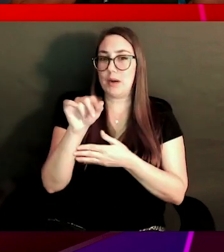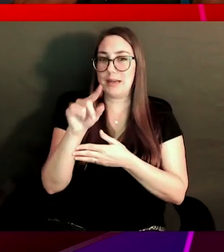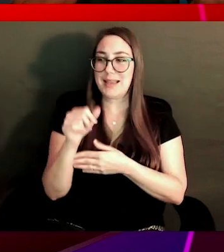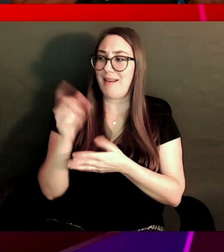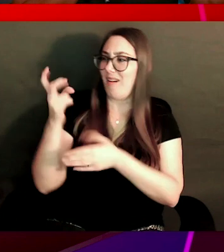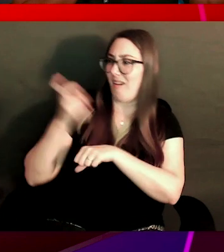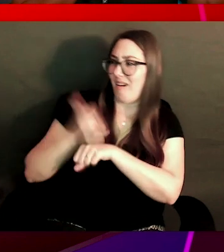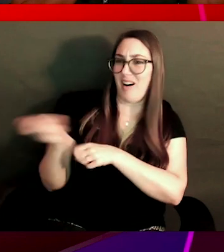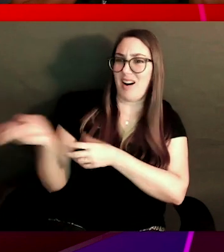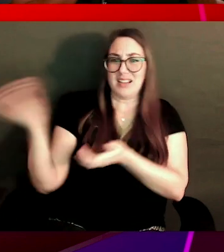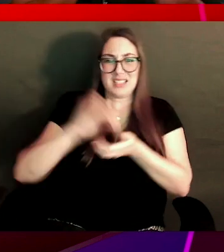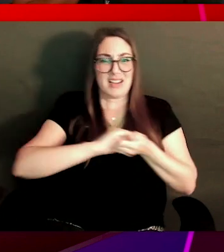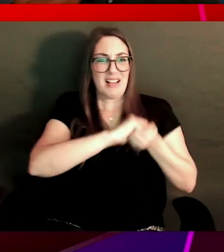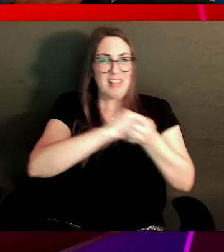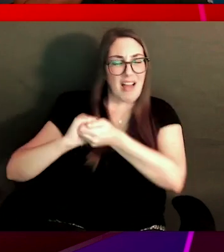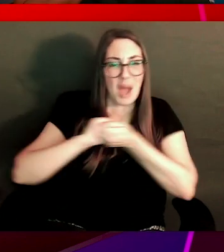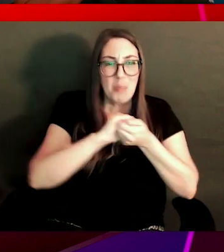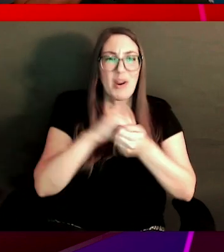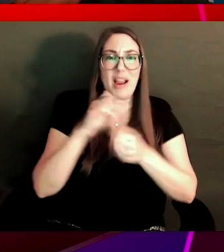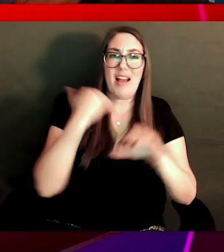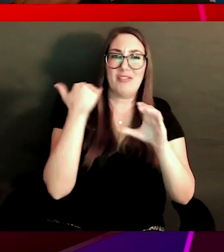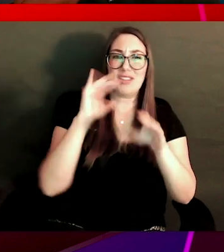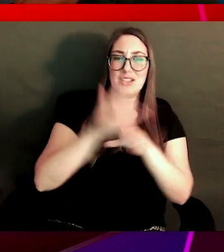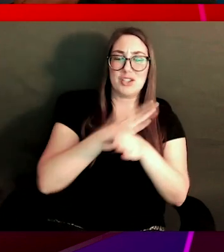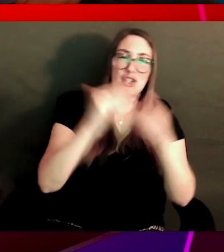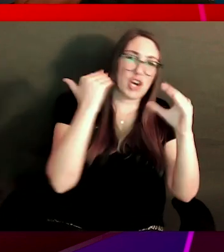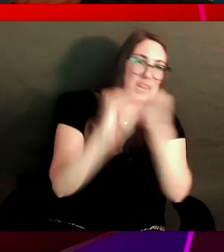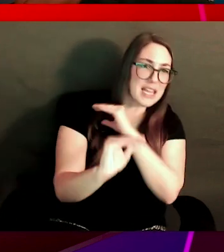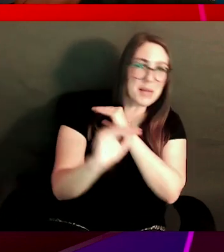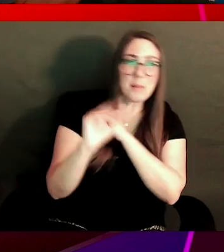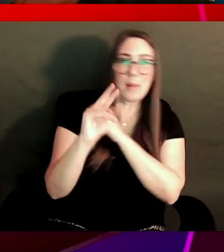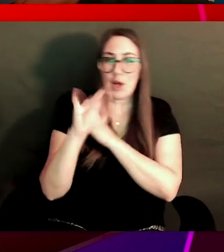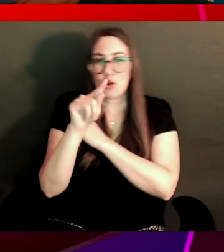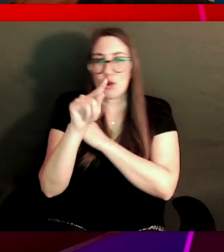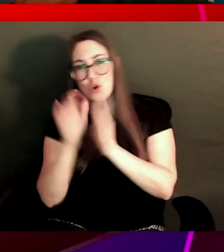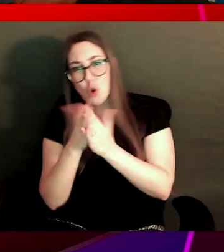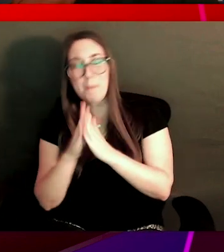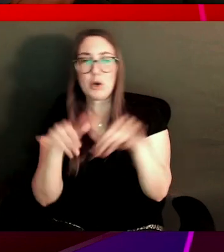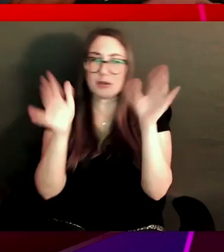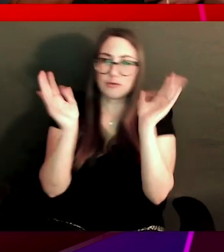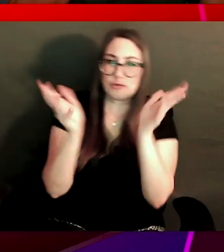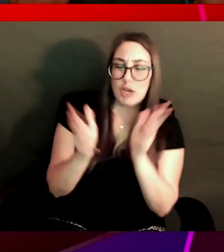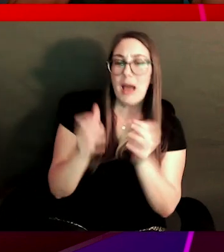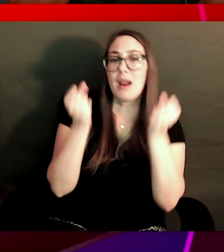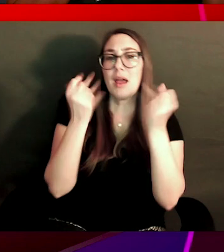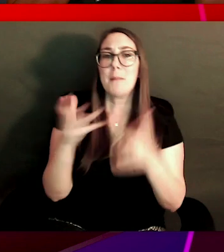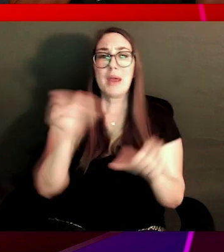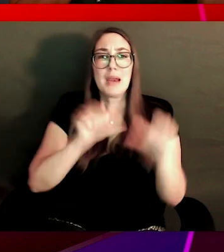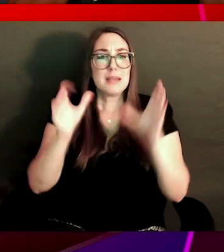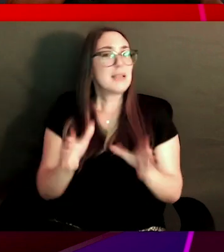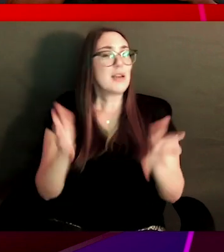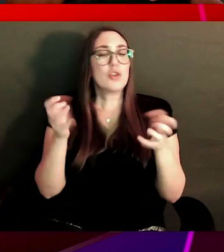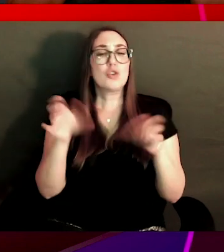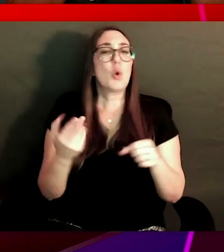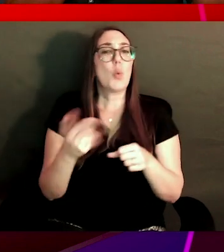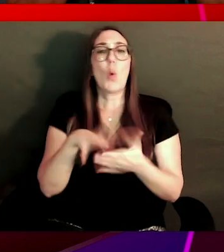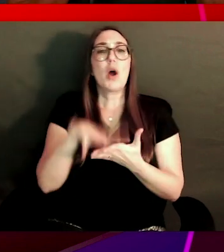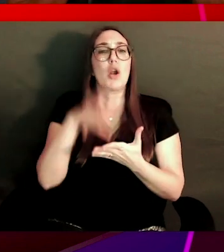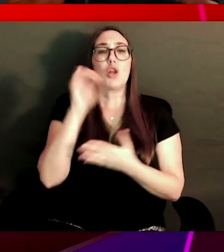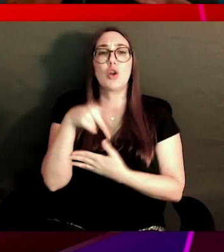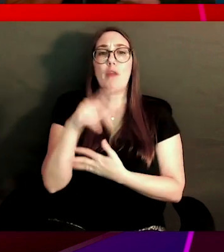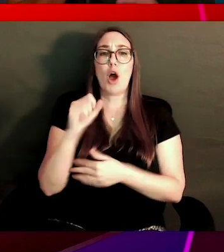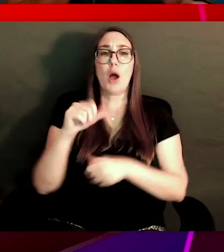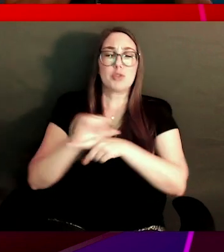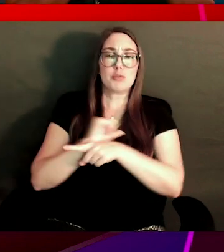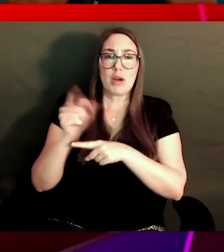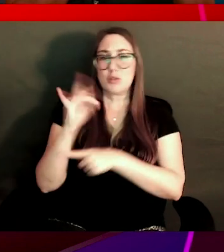share notebooks over email or chat. And then a lot of data scientists don't really want to learn like DevOps practices and tools to productionize